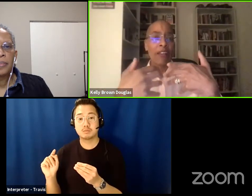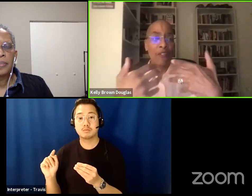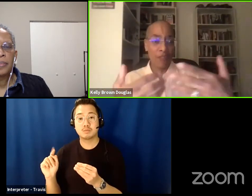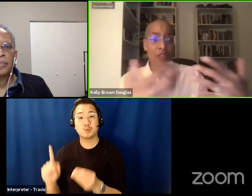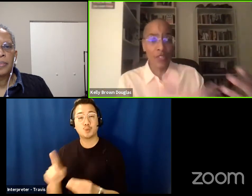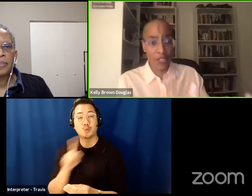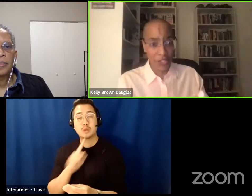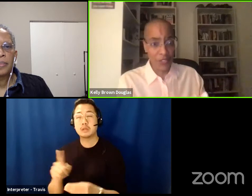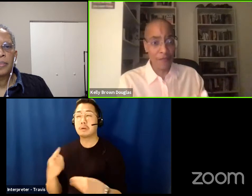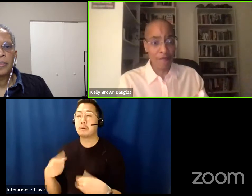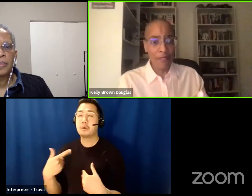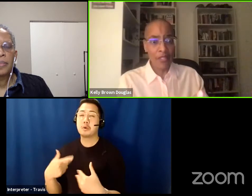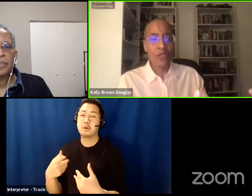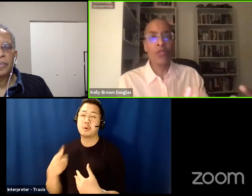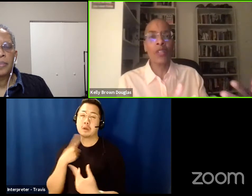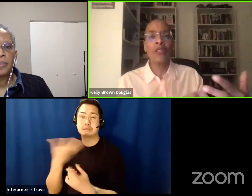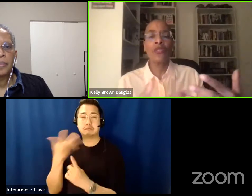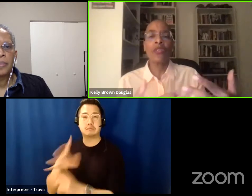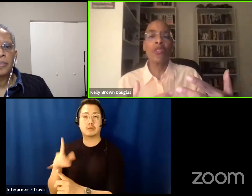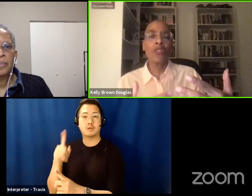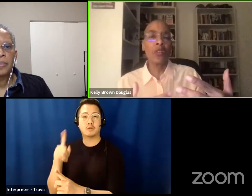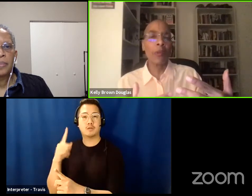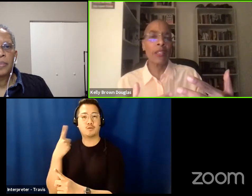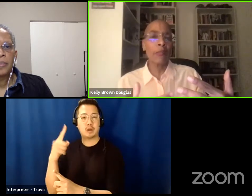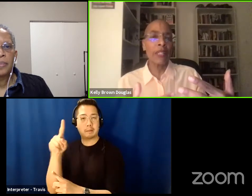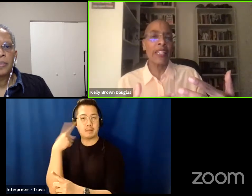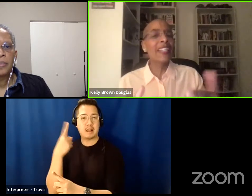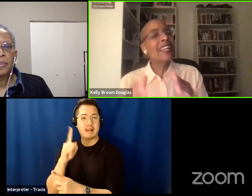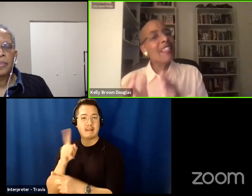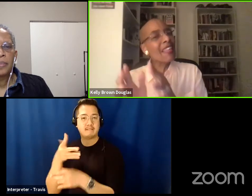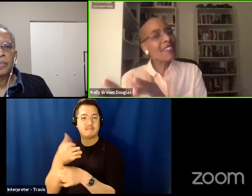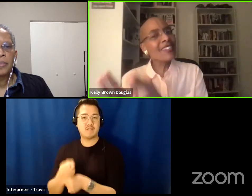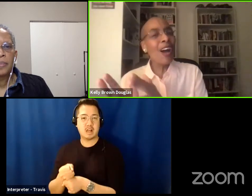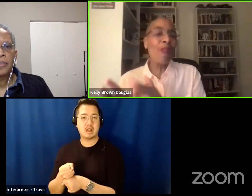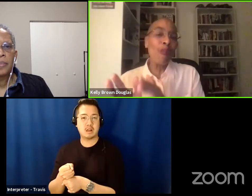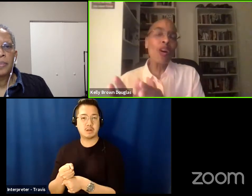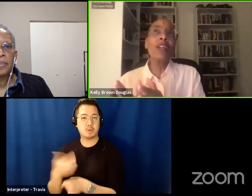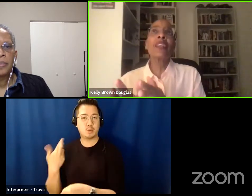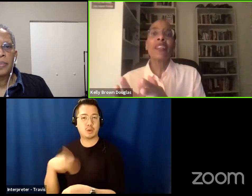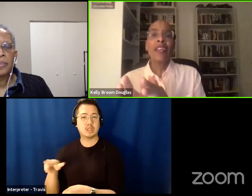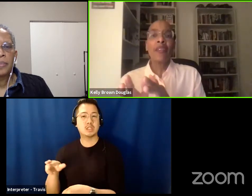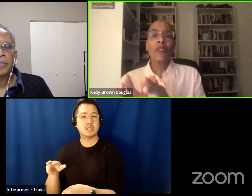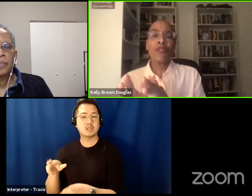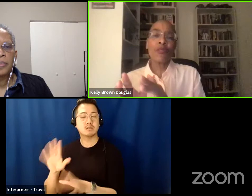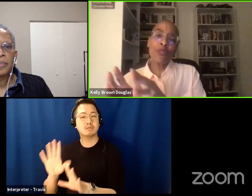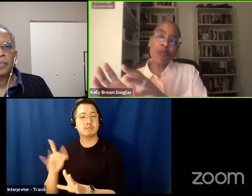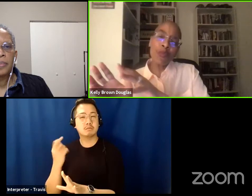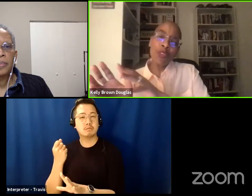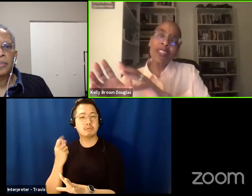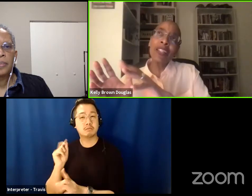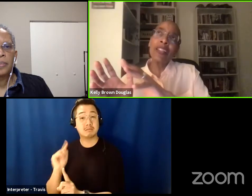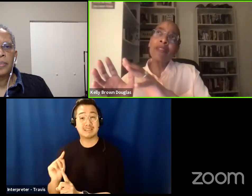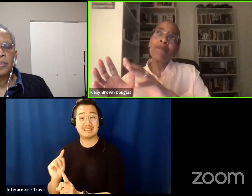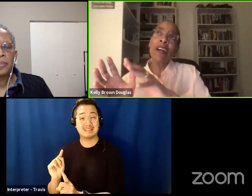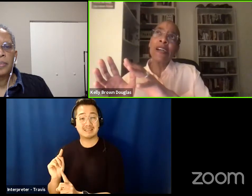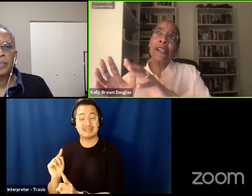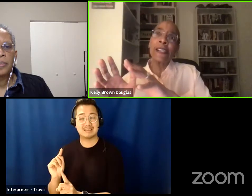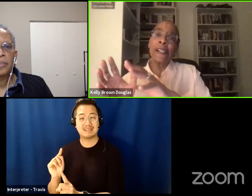the Black faith tradition, as I'll talk about in a minute, that's not what